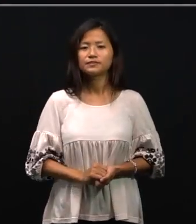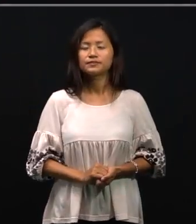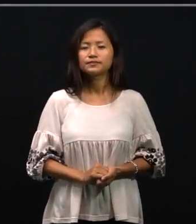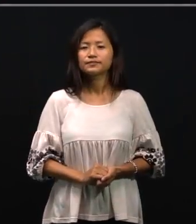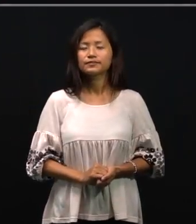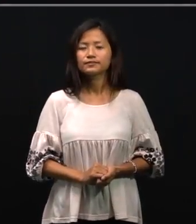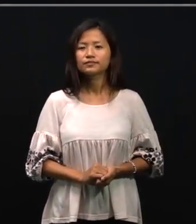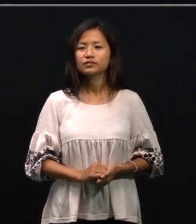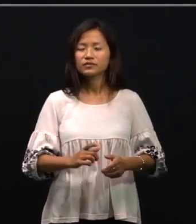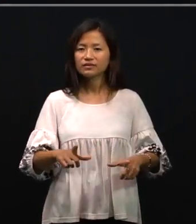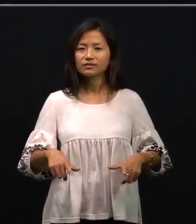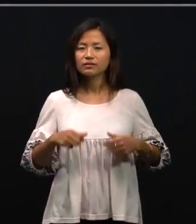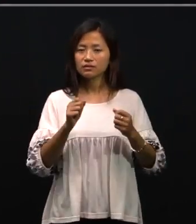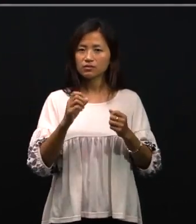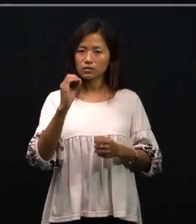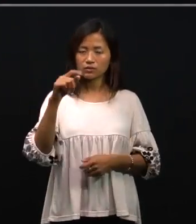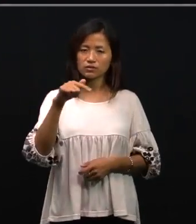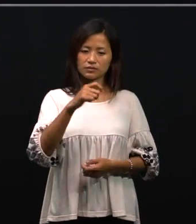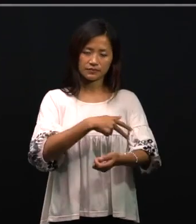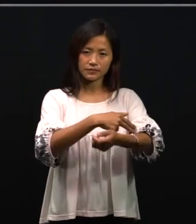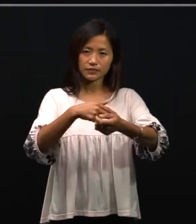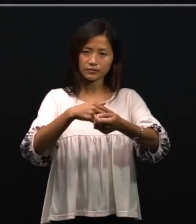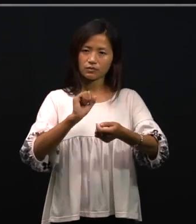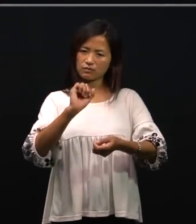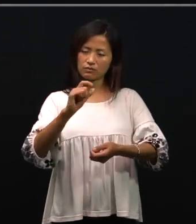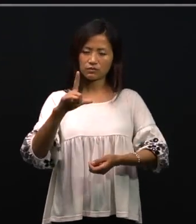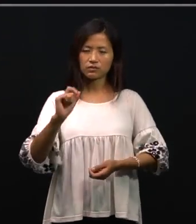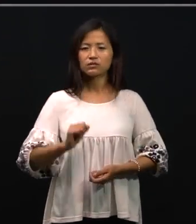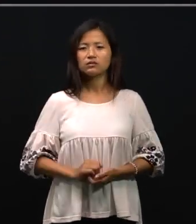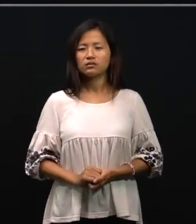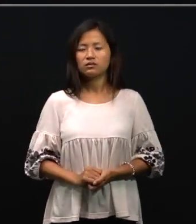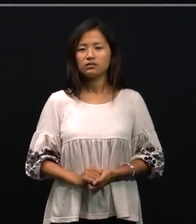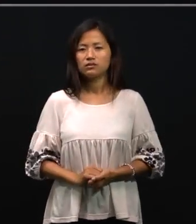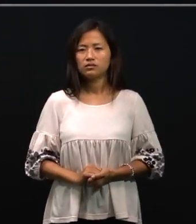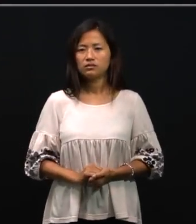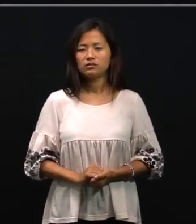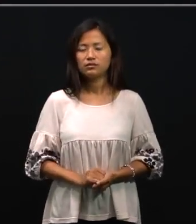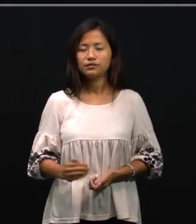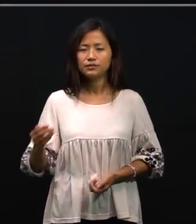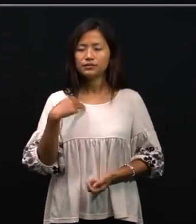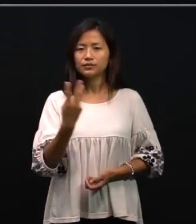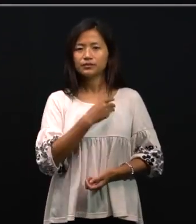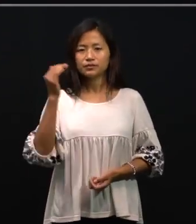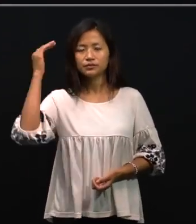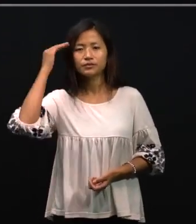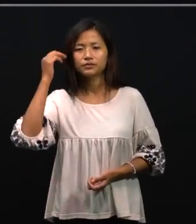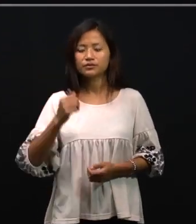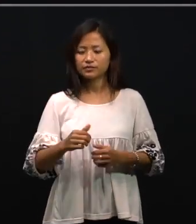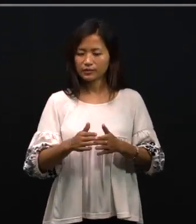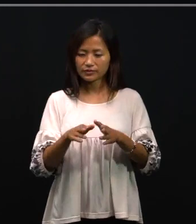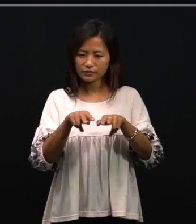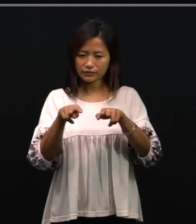Accordingly, each and every living organism has got a name, a local name, and according and we know that we can refer to a